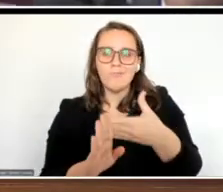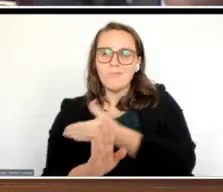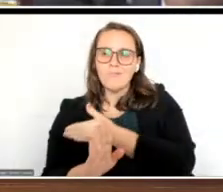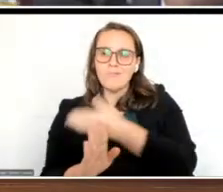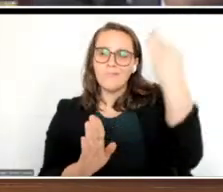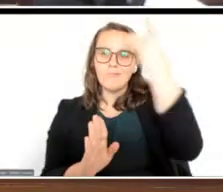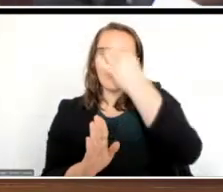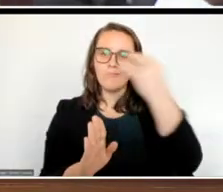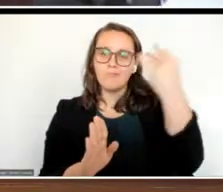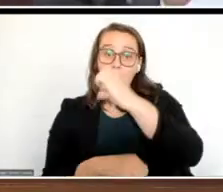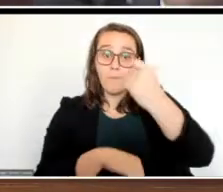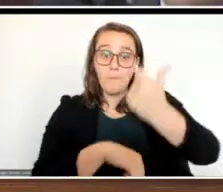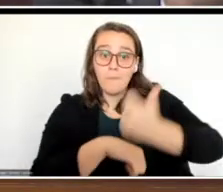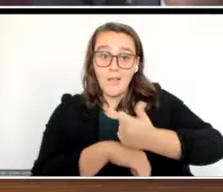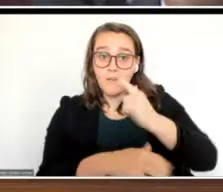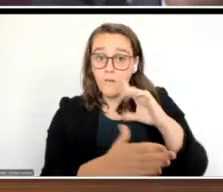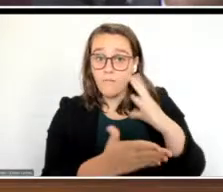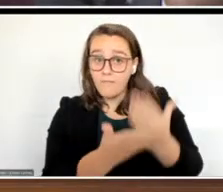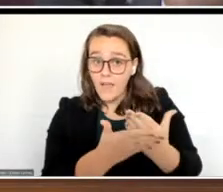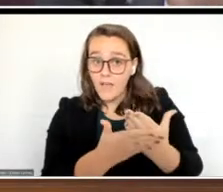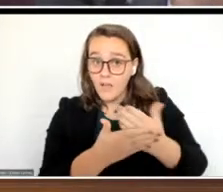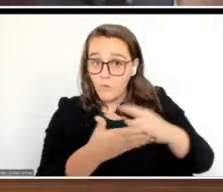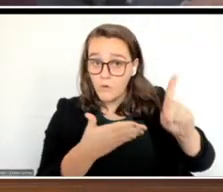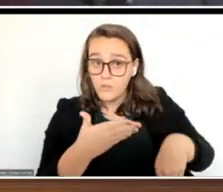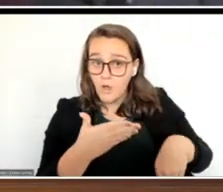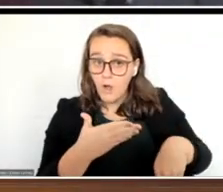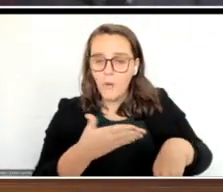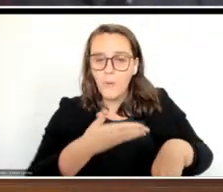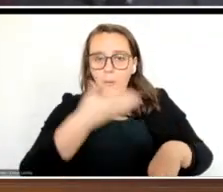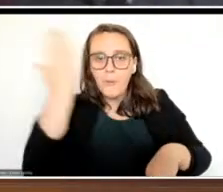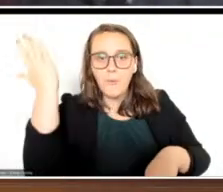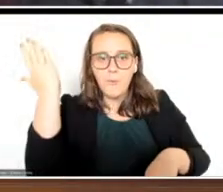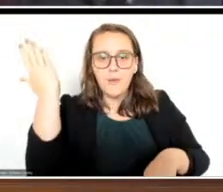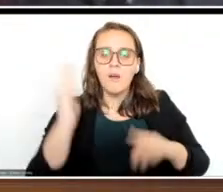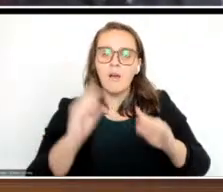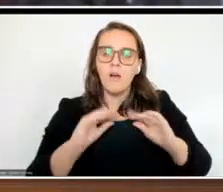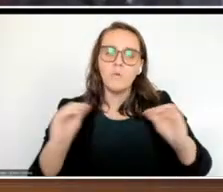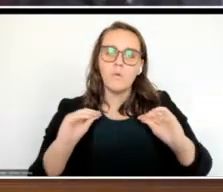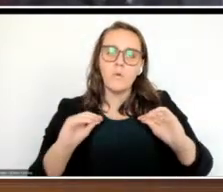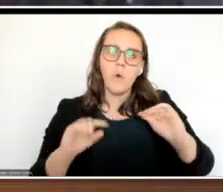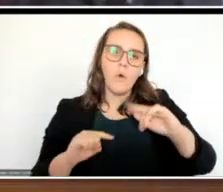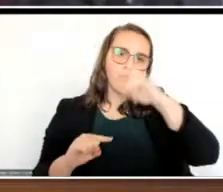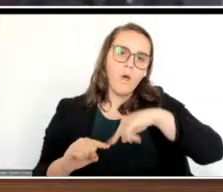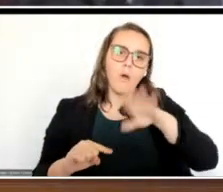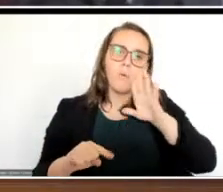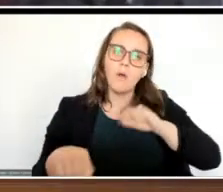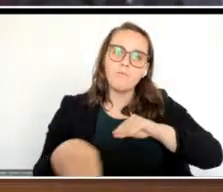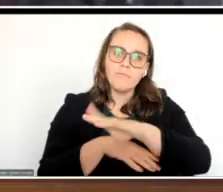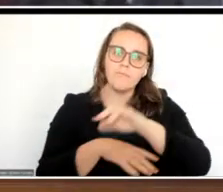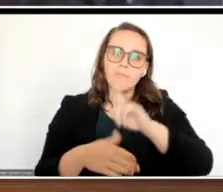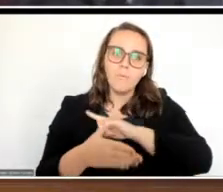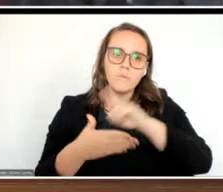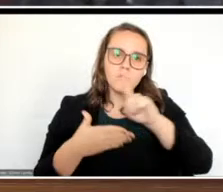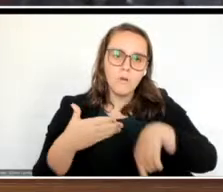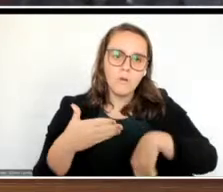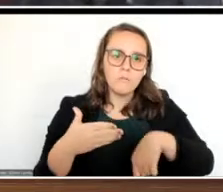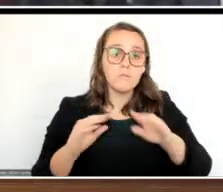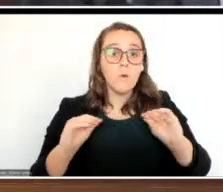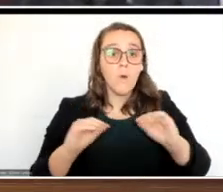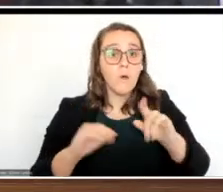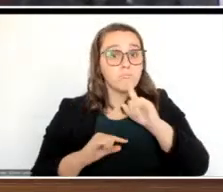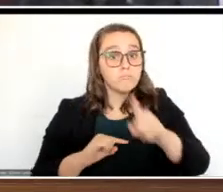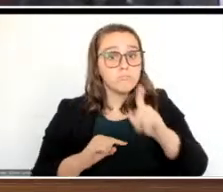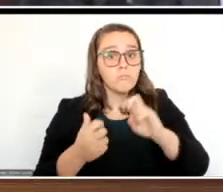election results or any evidence of actual fraud affecting the results or any actual problems with voting